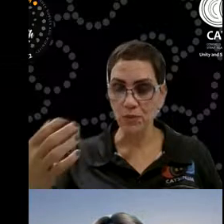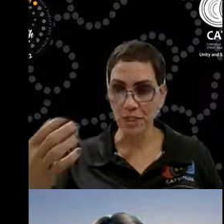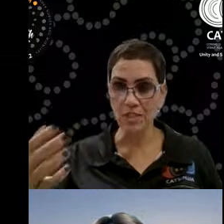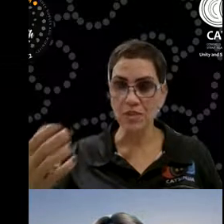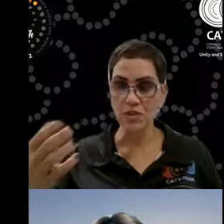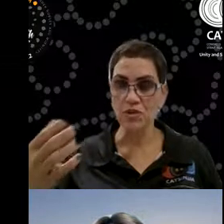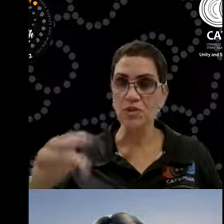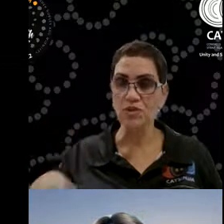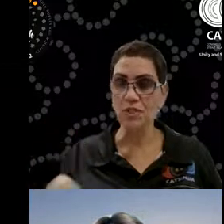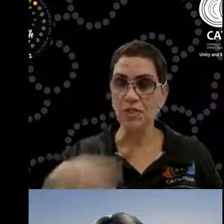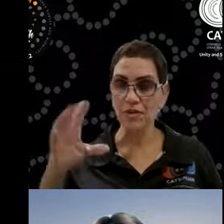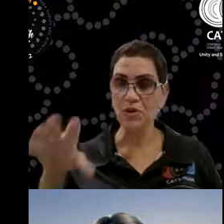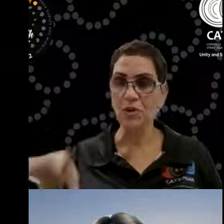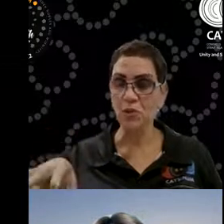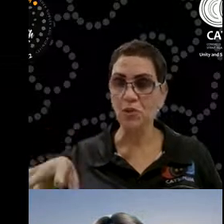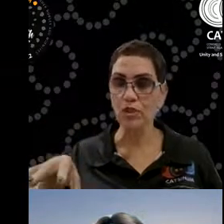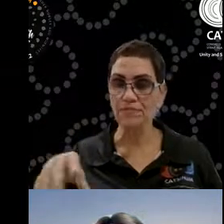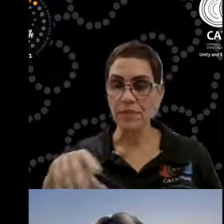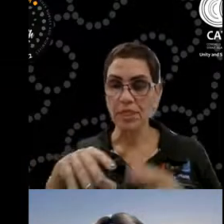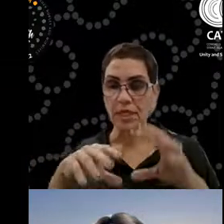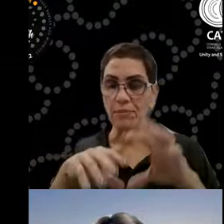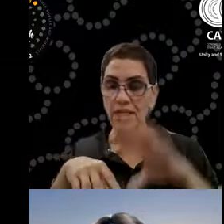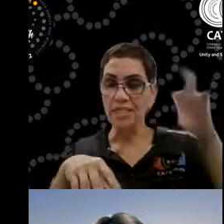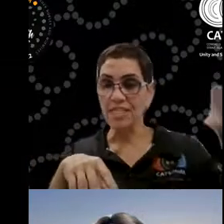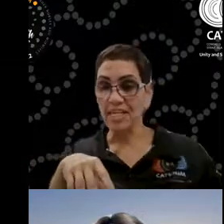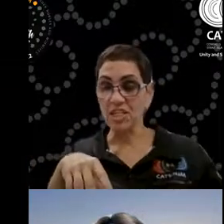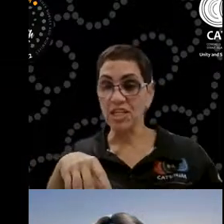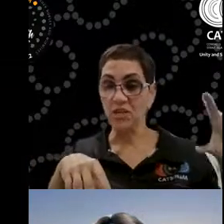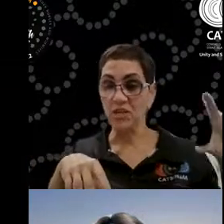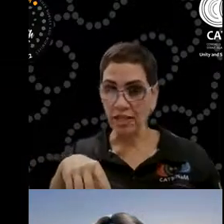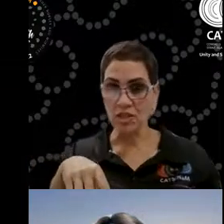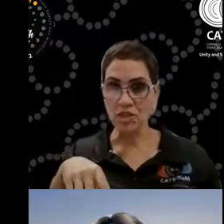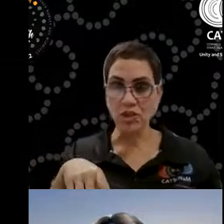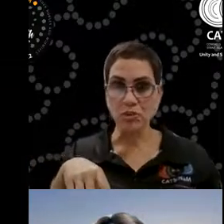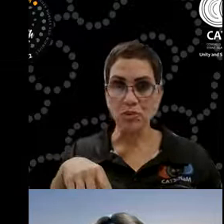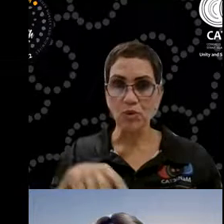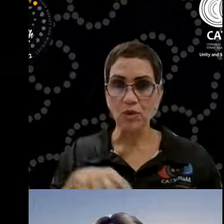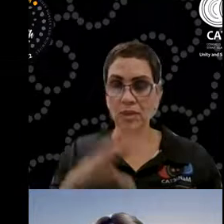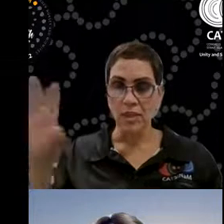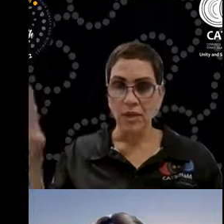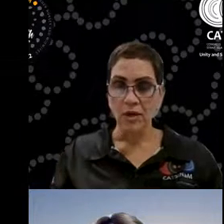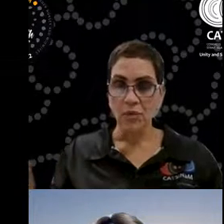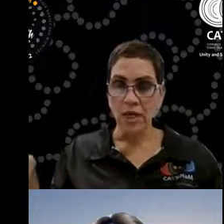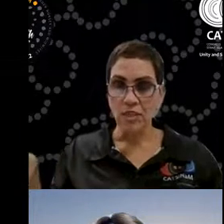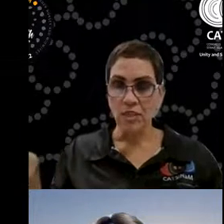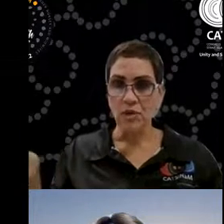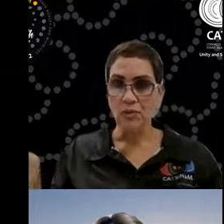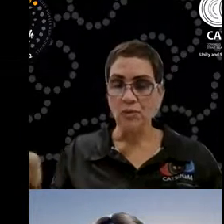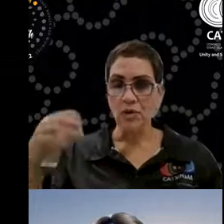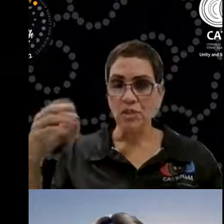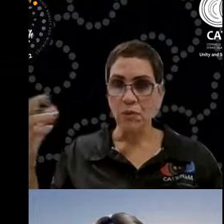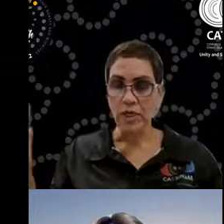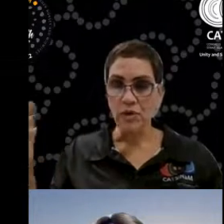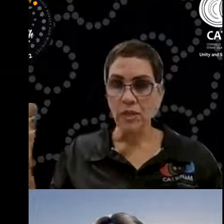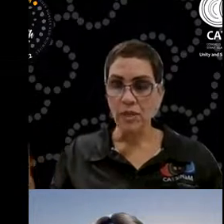the Aboriginal registered nurse who's on the ward. And Brenda's actually on the other side of the ward. On one side of the ward is Michael,